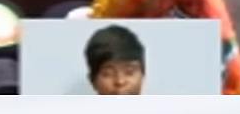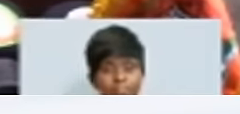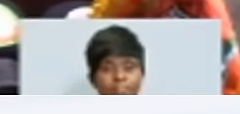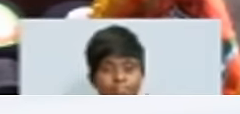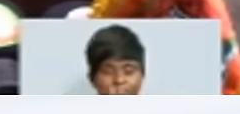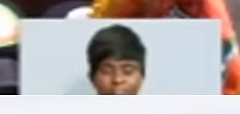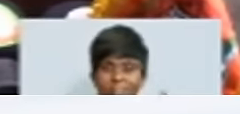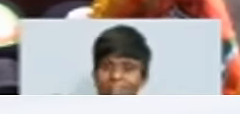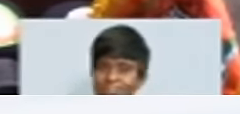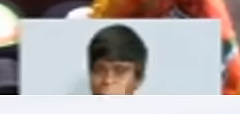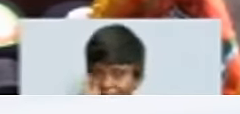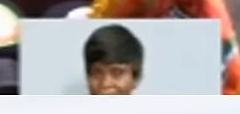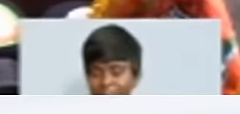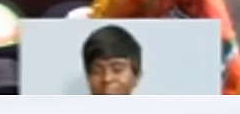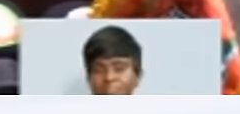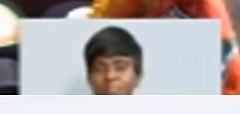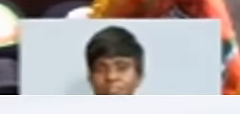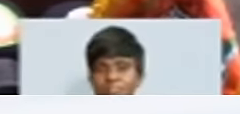and win.